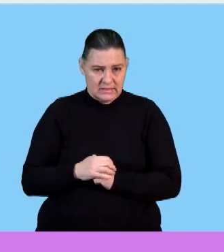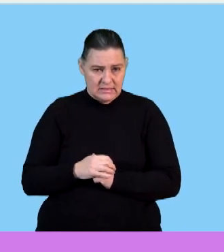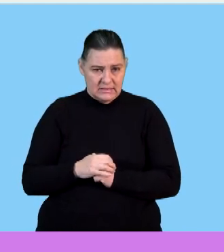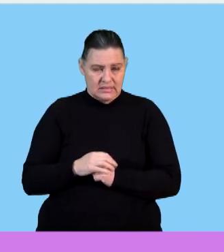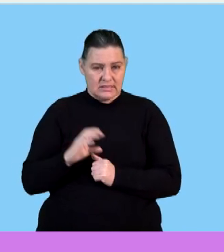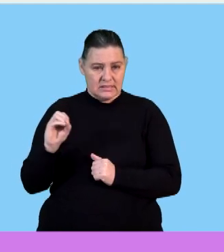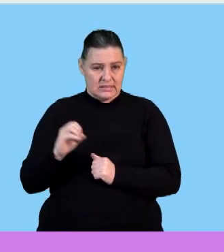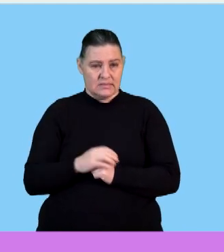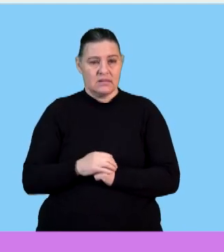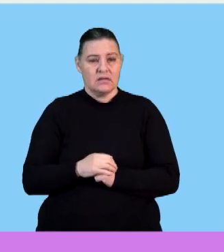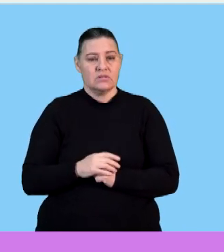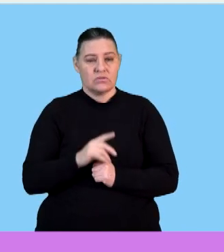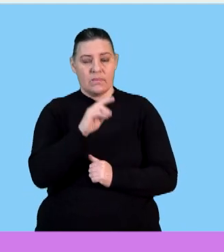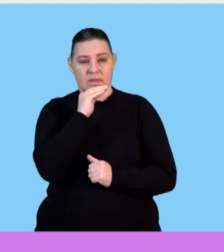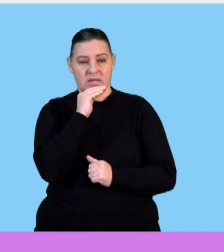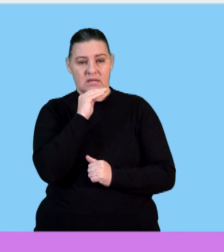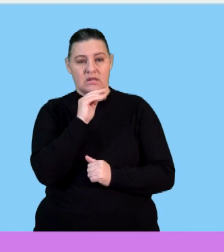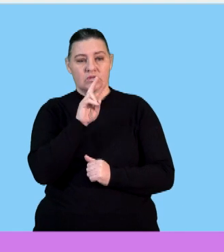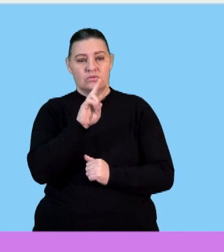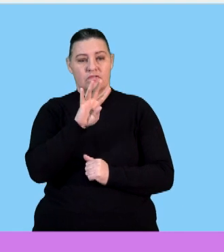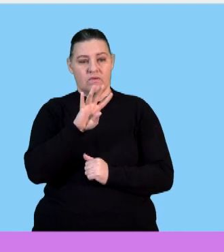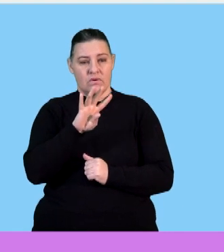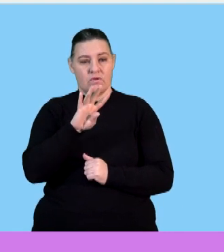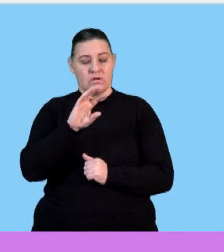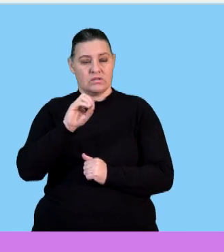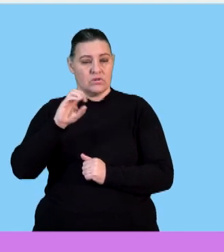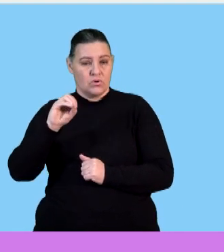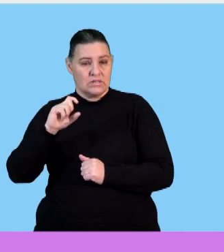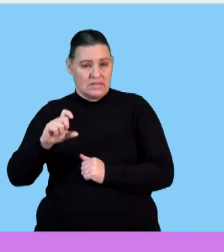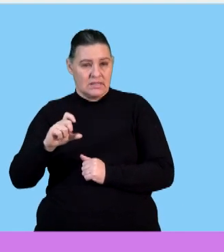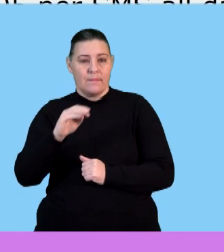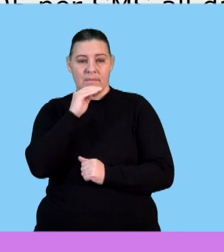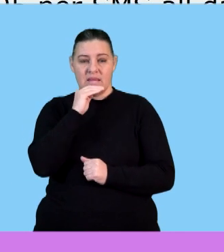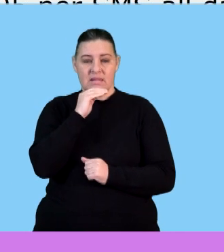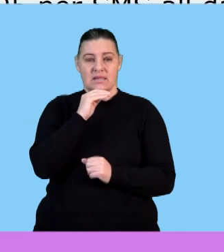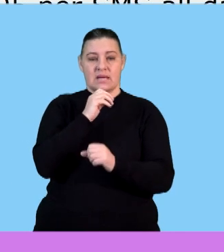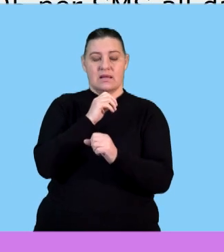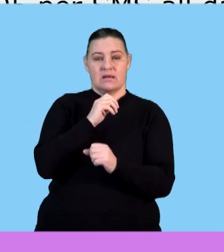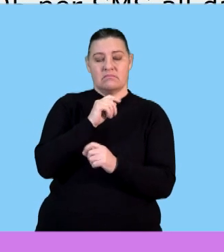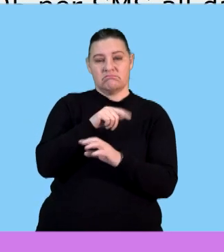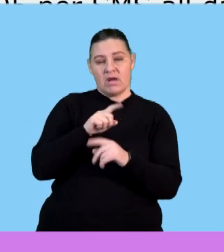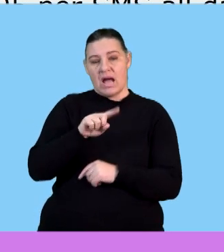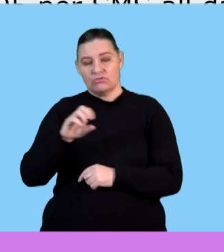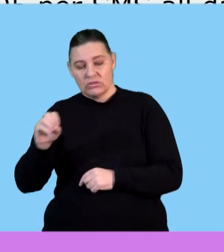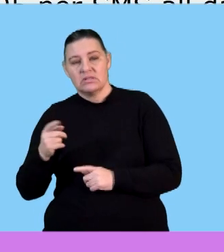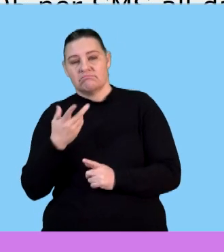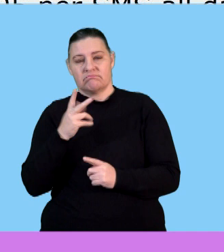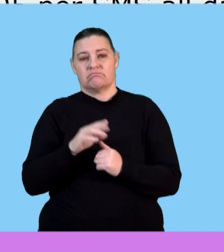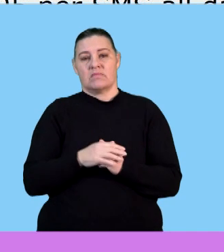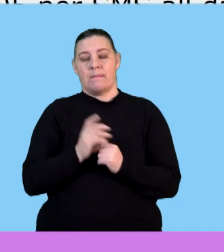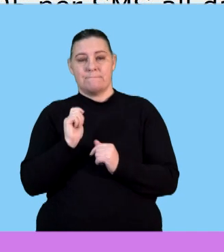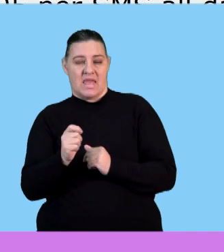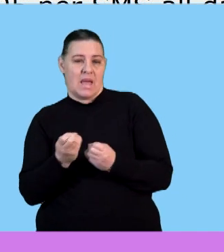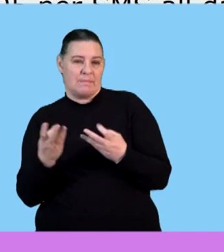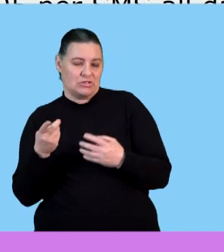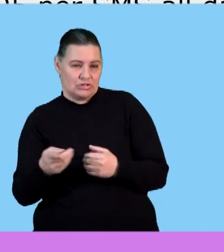in rand, so she paid 24 rand. There we go. Nice work. Okay, question B. All